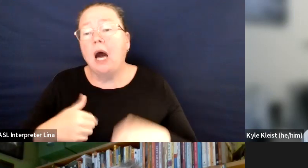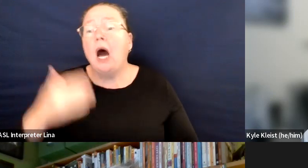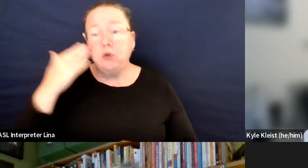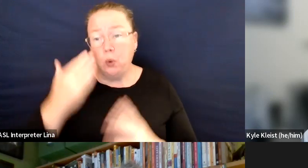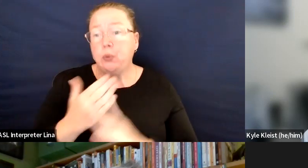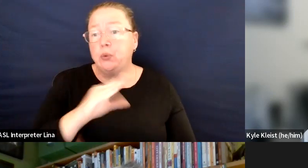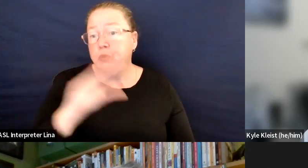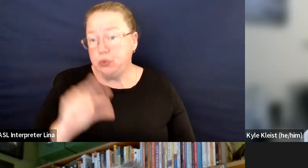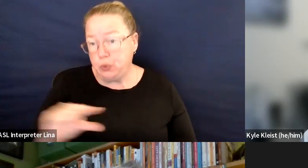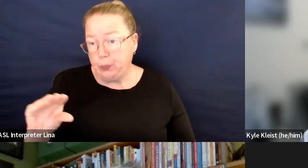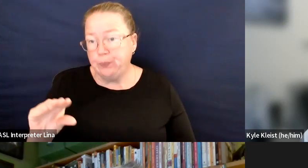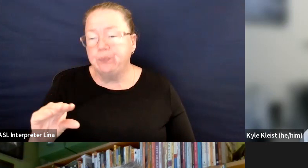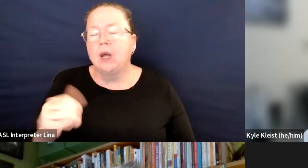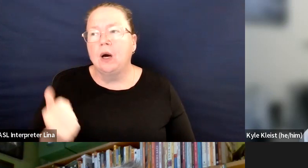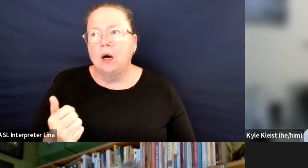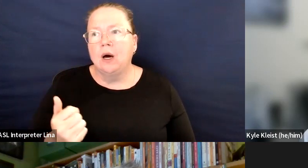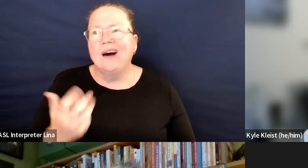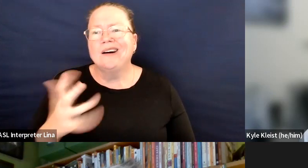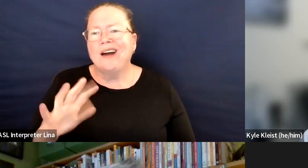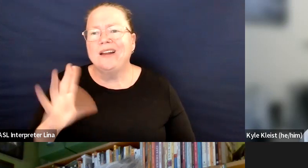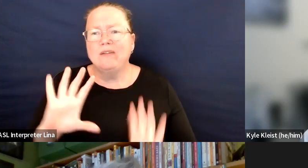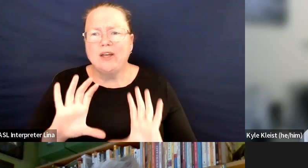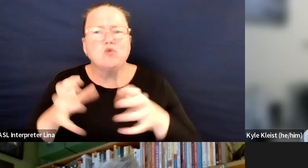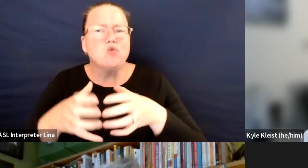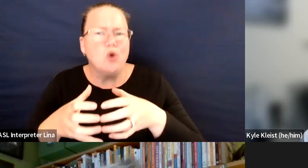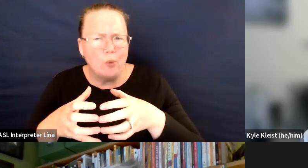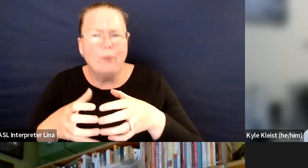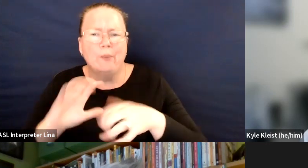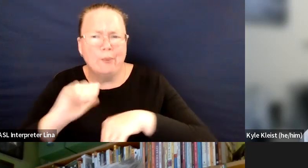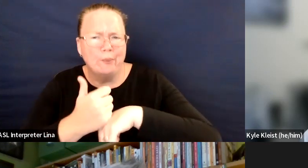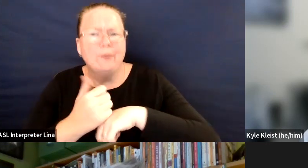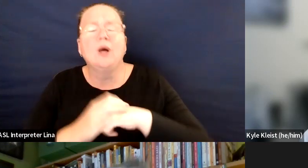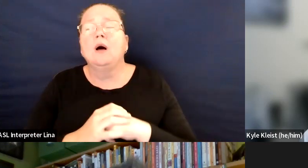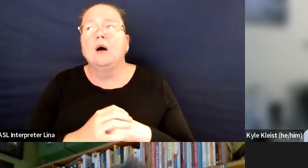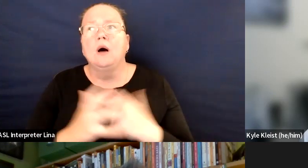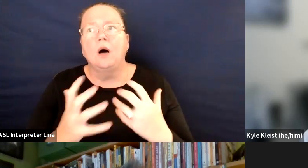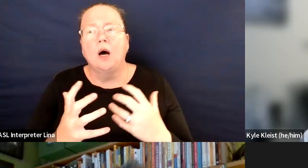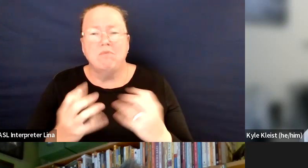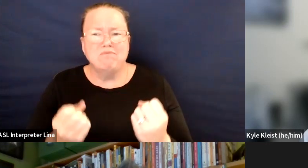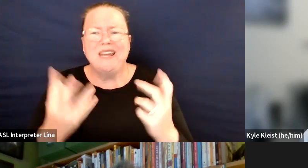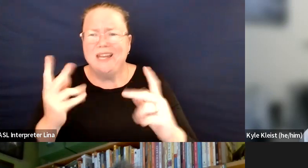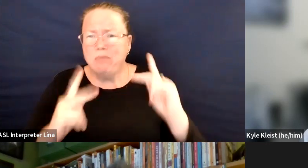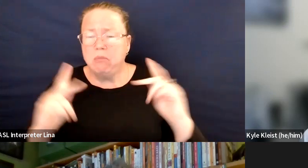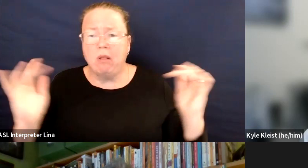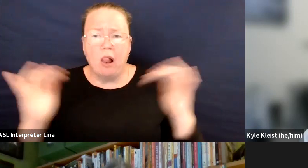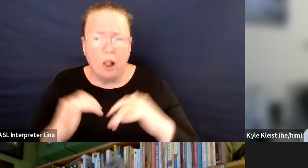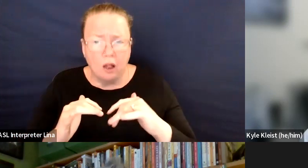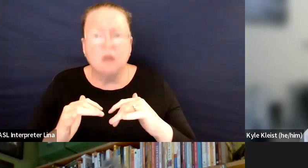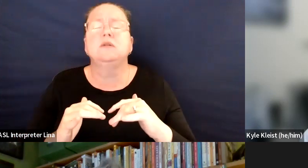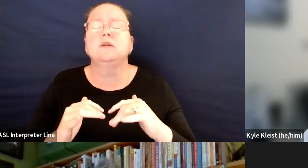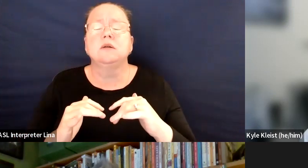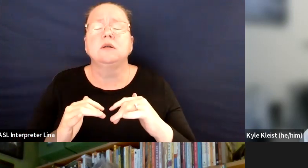Zoom, and that it's kind of a group setting. So there's multiple people that come in, and